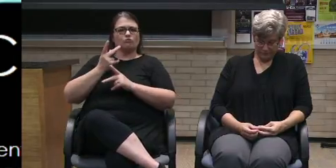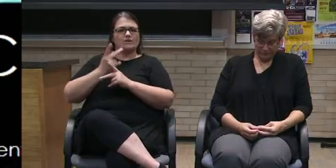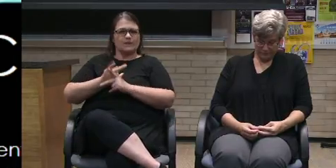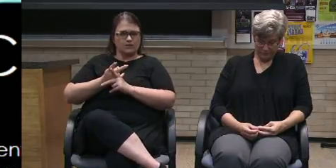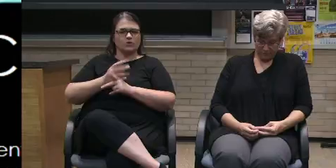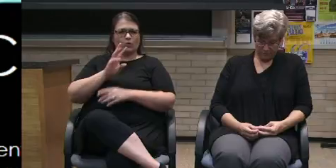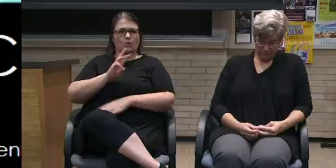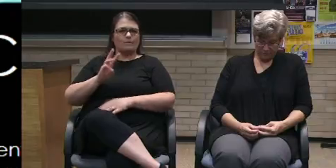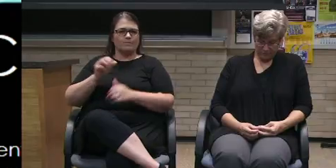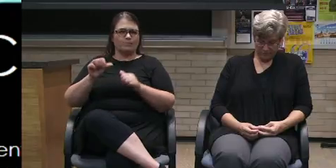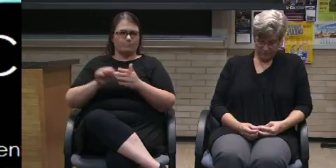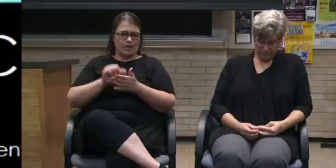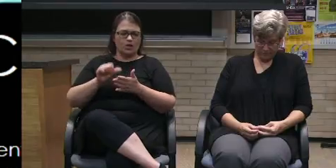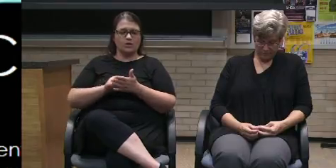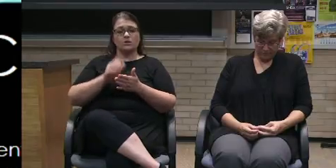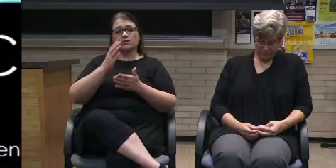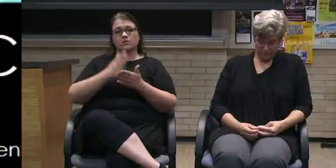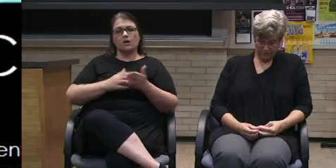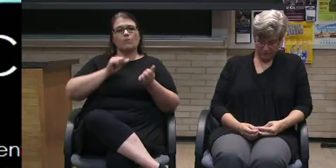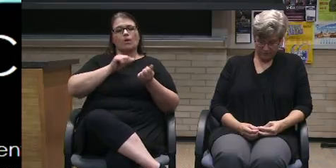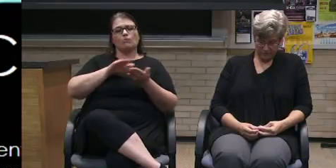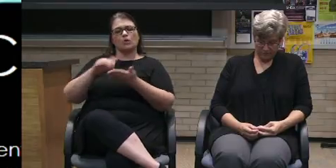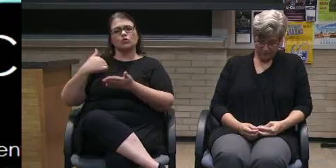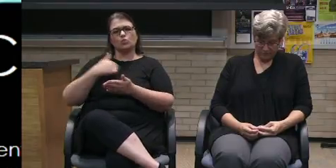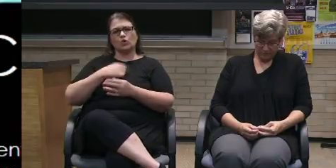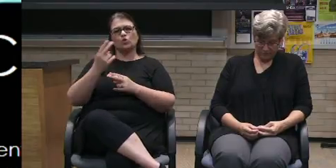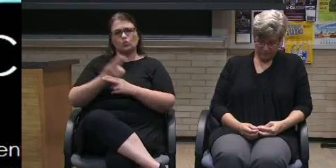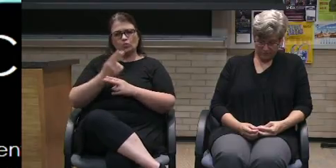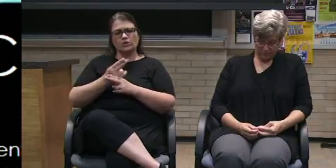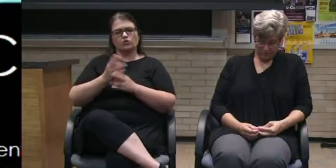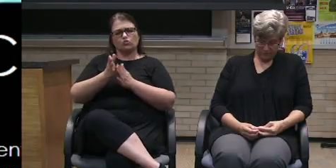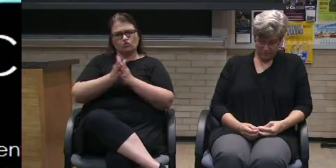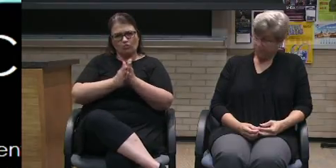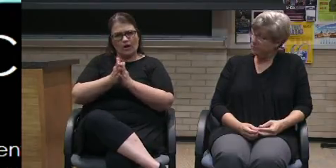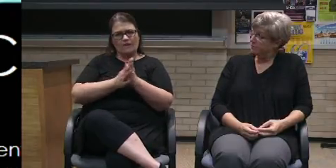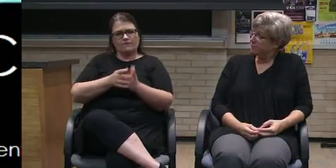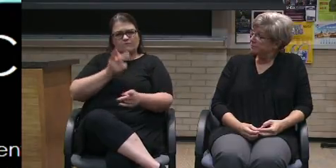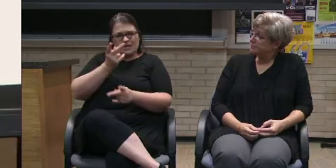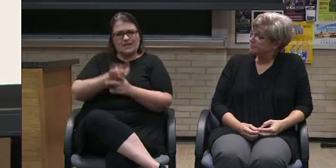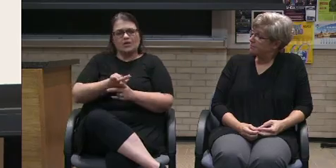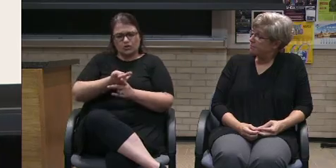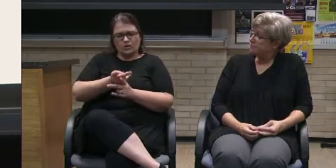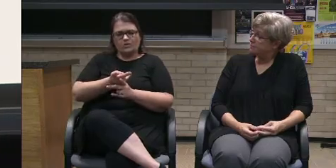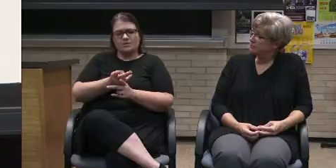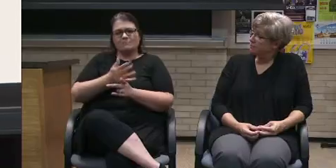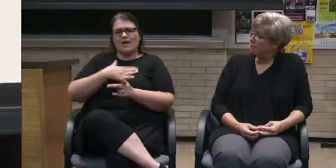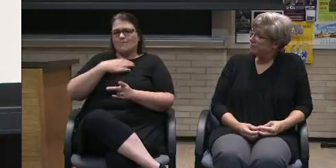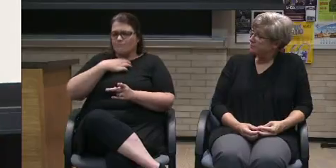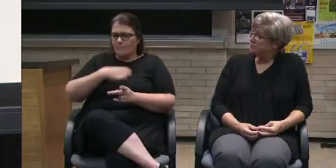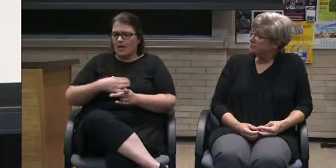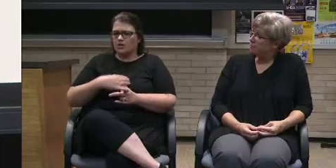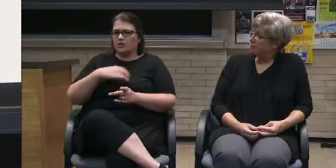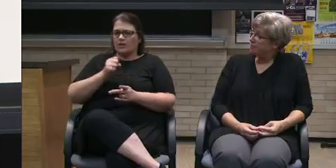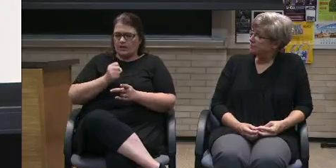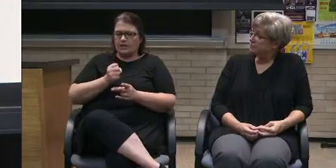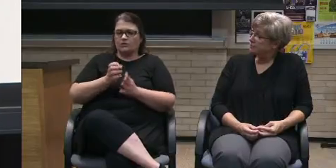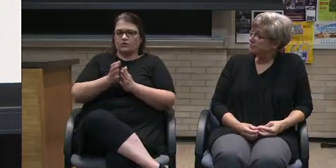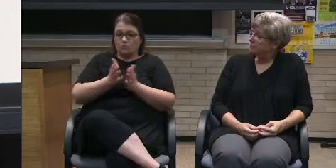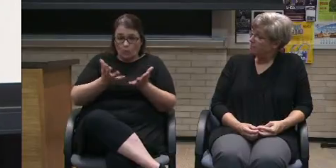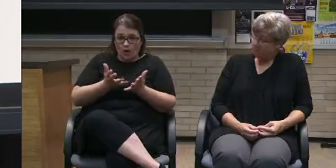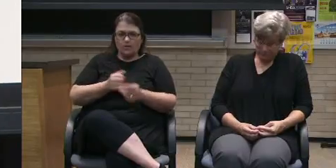some of the strategies that we're using to drive up retention. Remember my passion for retention and graduation, because that is the ticket to the middle